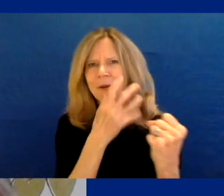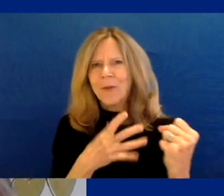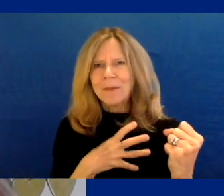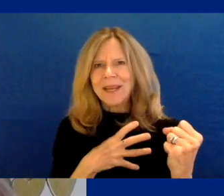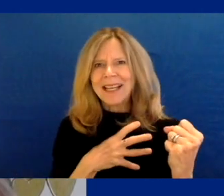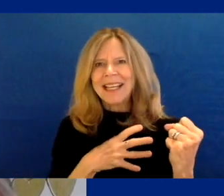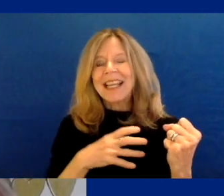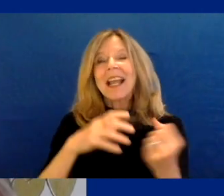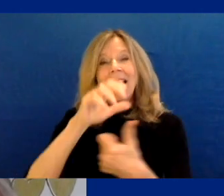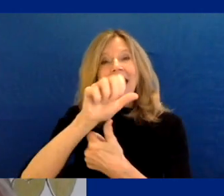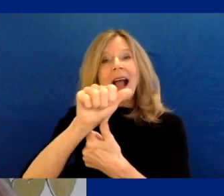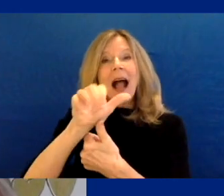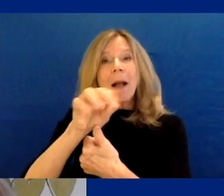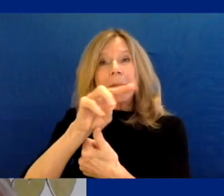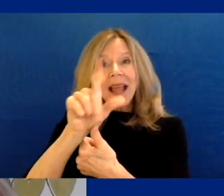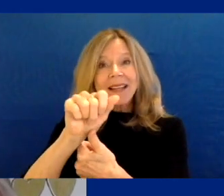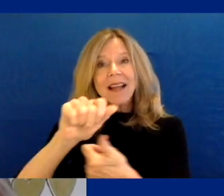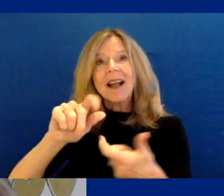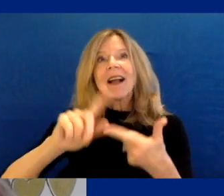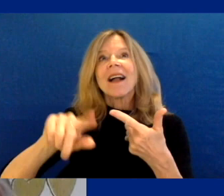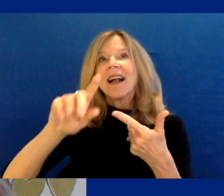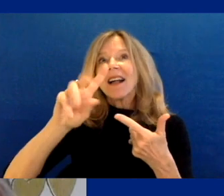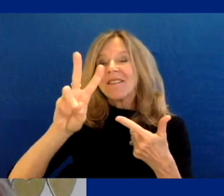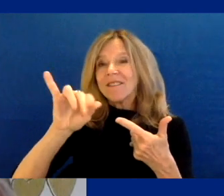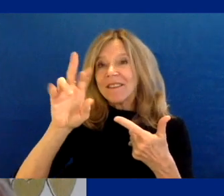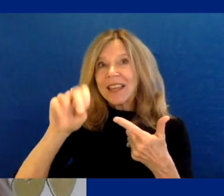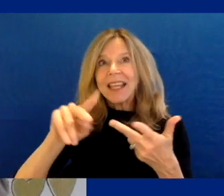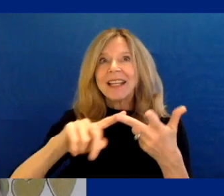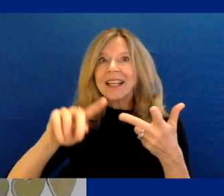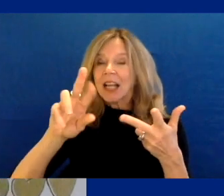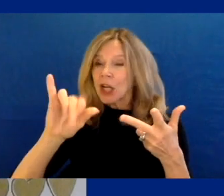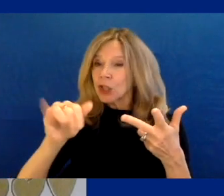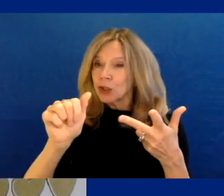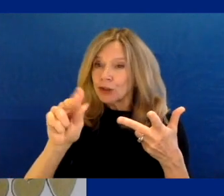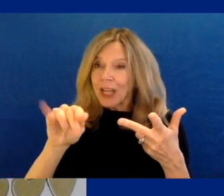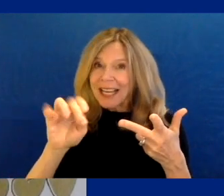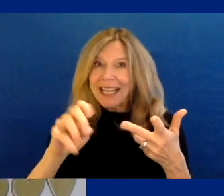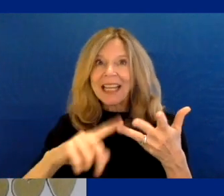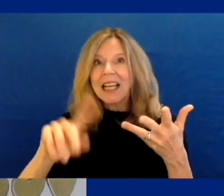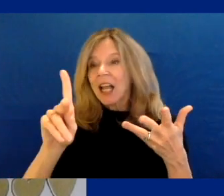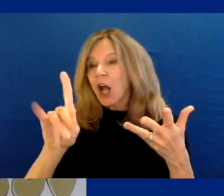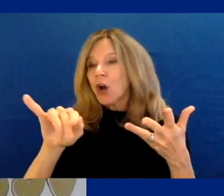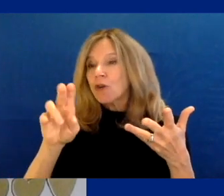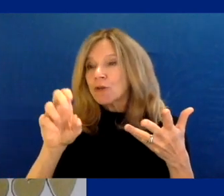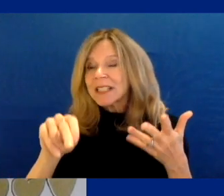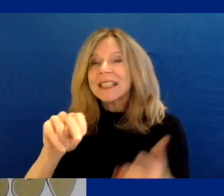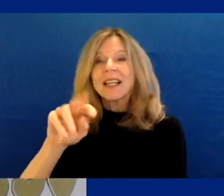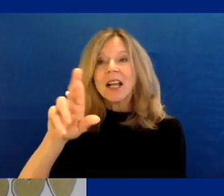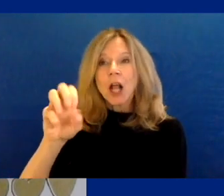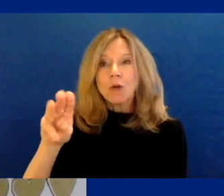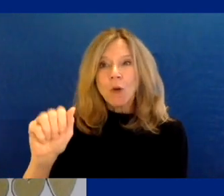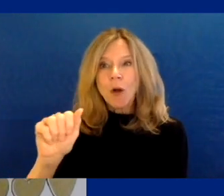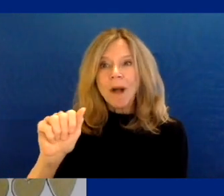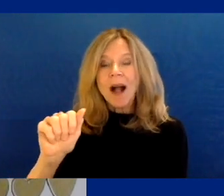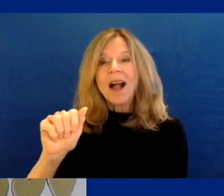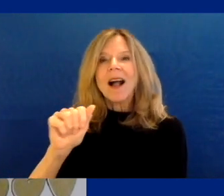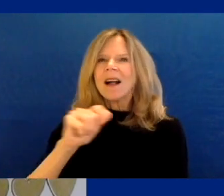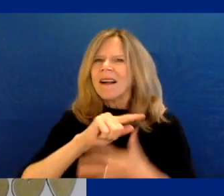Amanda Farinacci, Vivian Lee, Jeanine Ramirez, Kristen Shaughnessy, and Roma